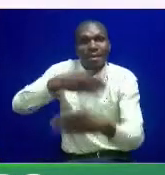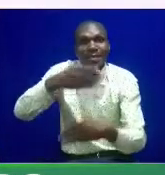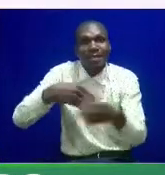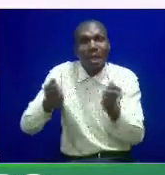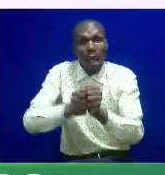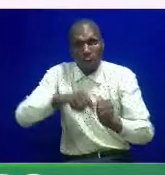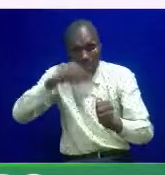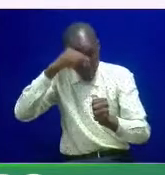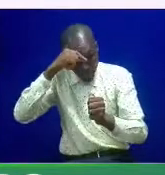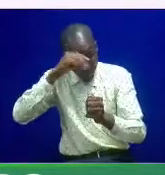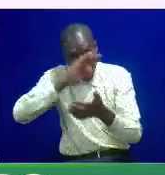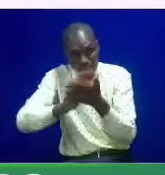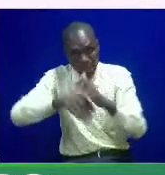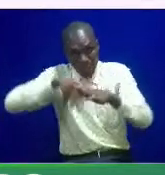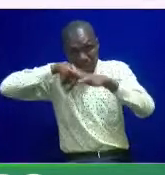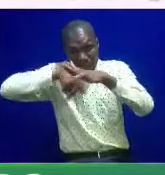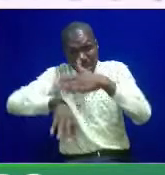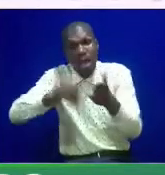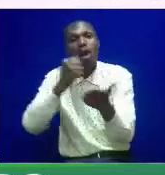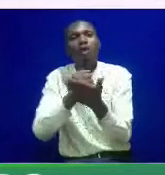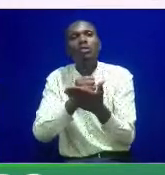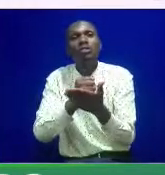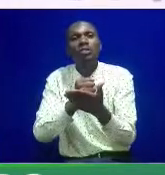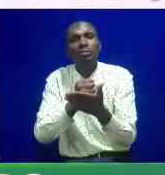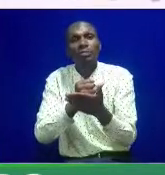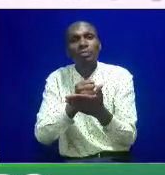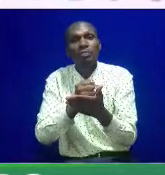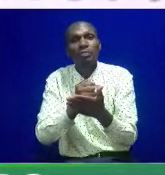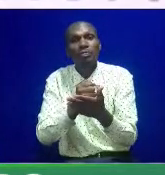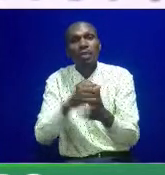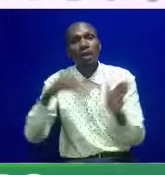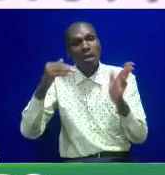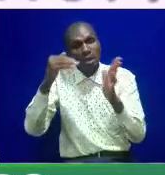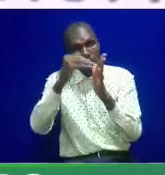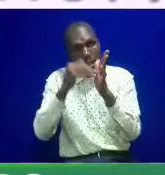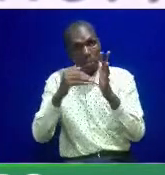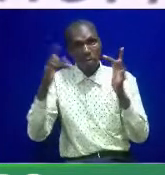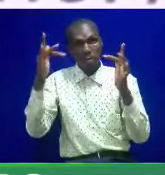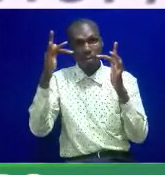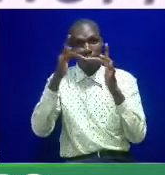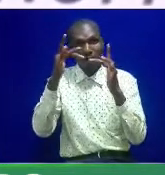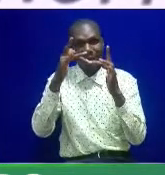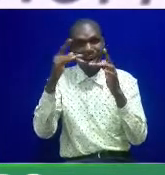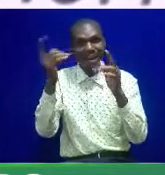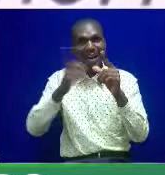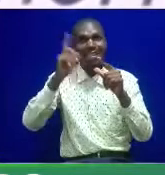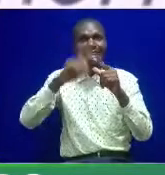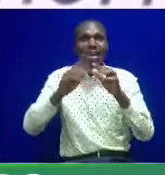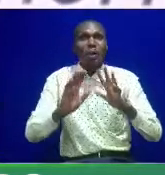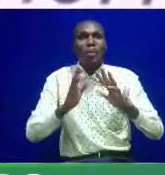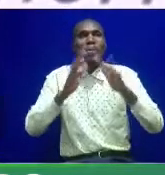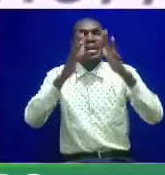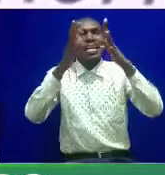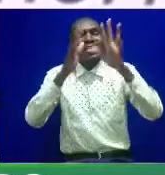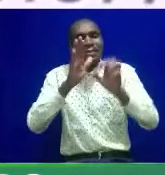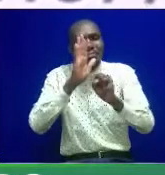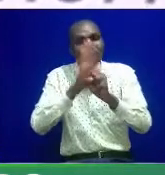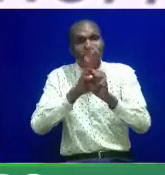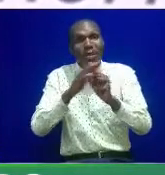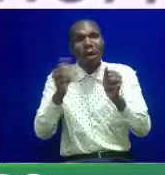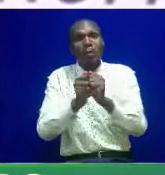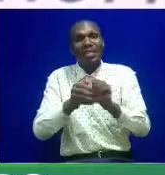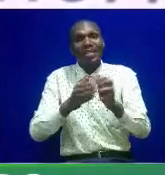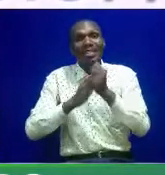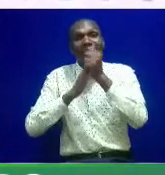to a government office to queue the line. Morobelio oyewe wifi digonya leko bago tokigwa amona baraya bange abanyara ko bago